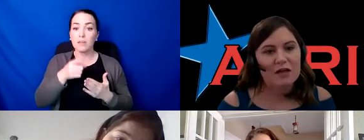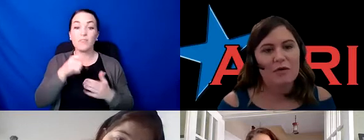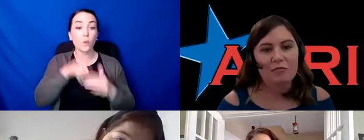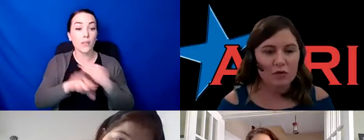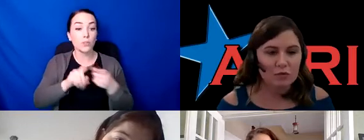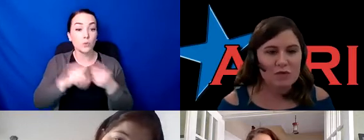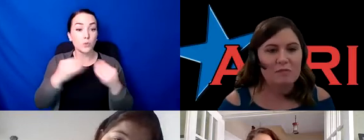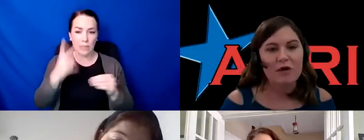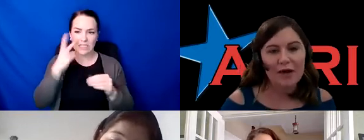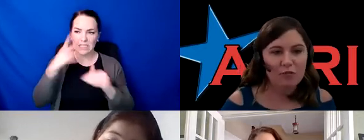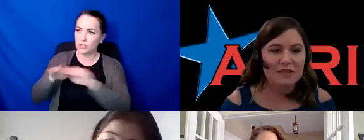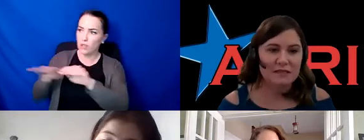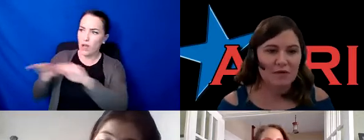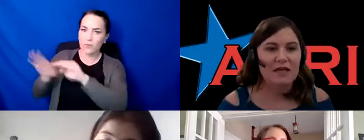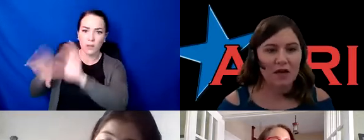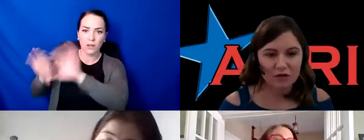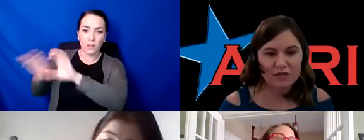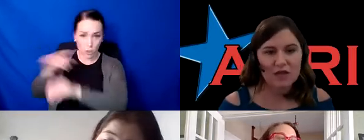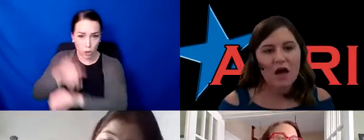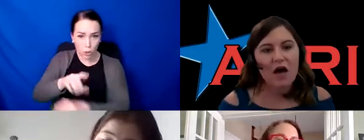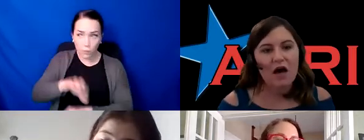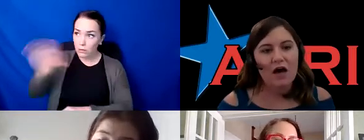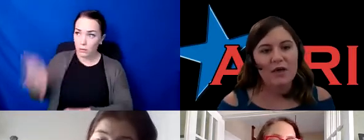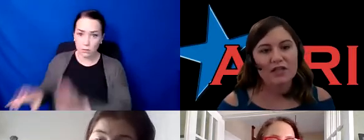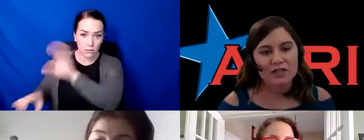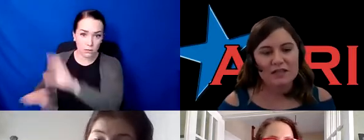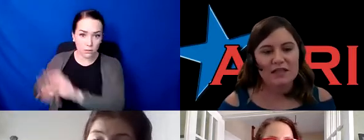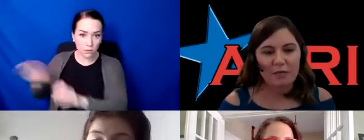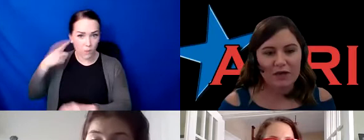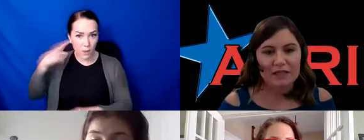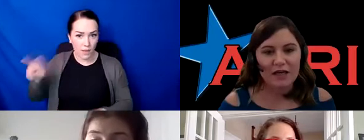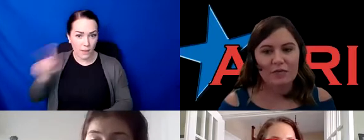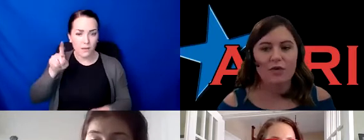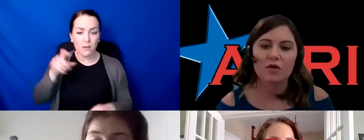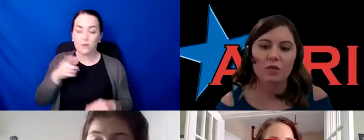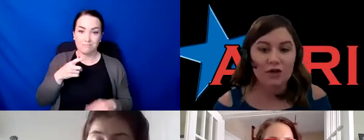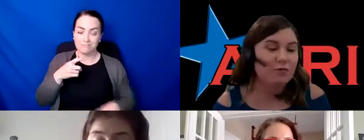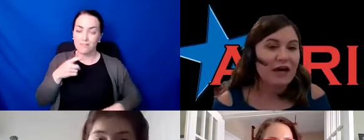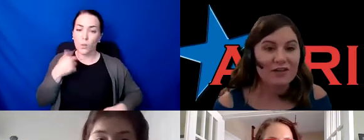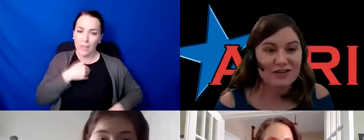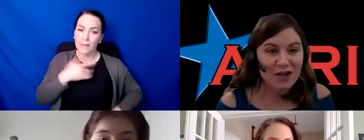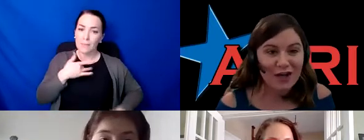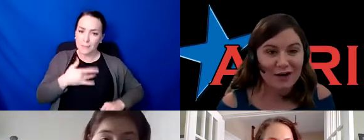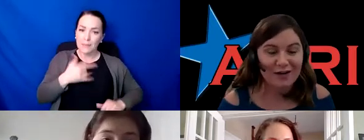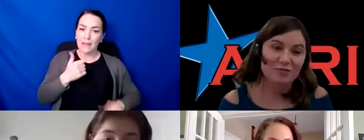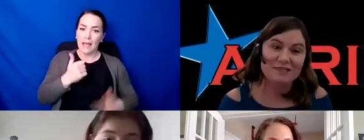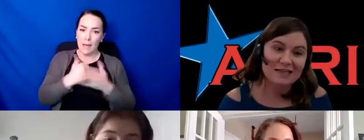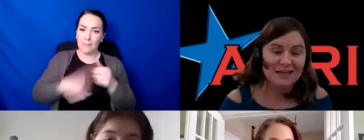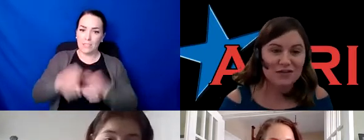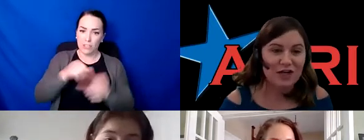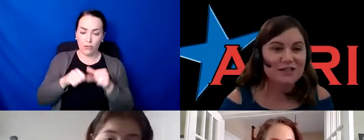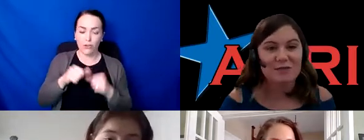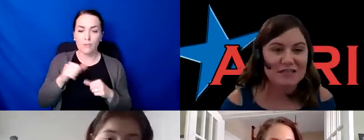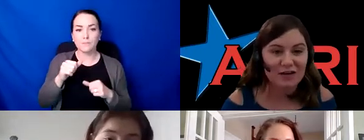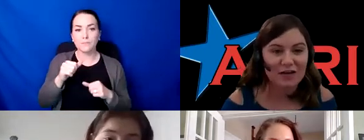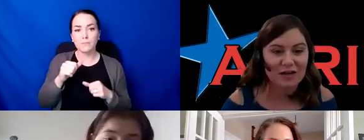is made up of multiple people helping somebody else. It's just at that point in time, when you're behind the chair or sitting in